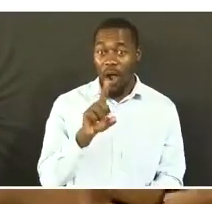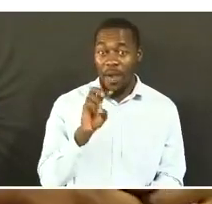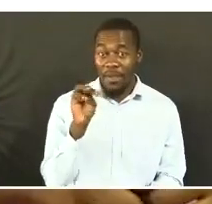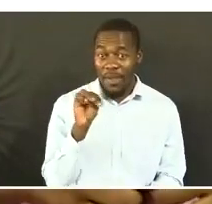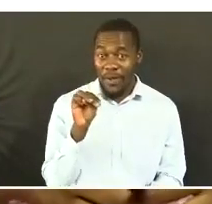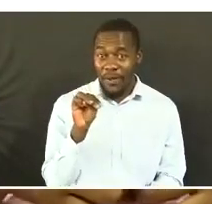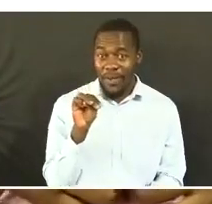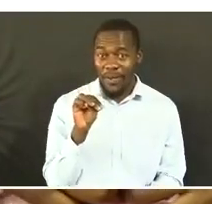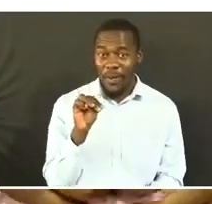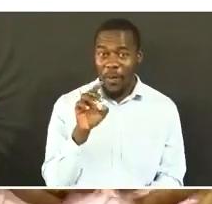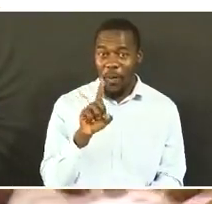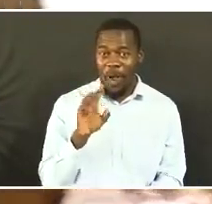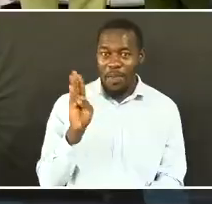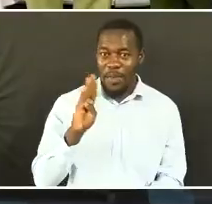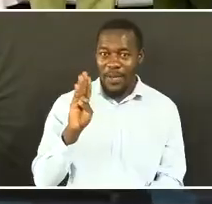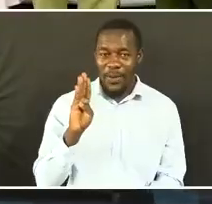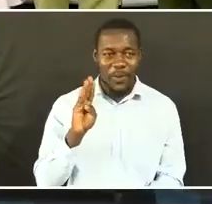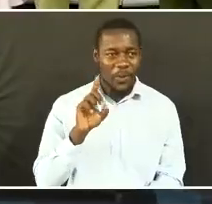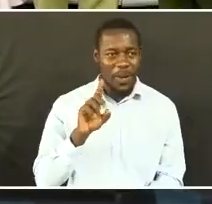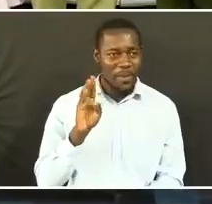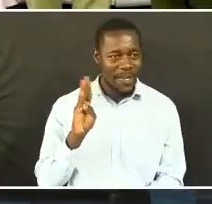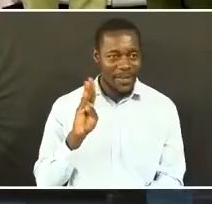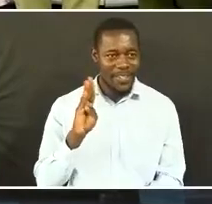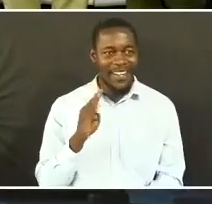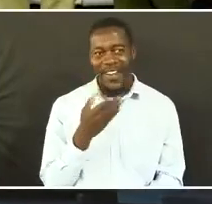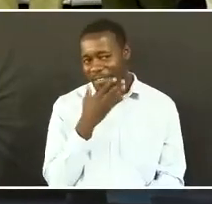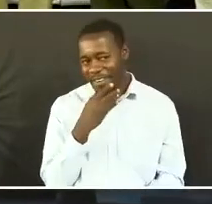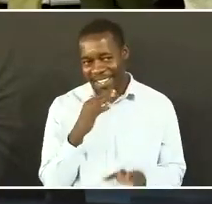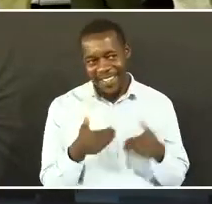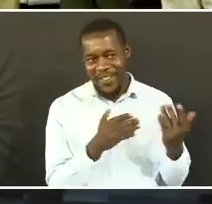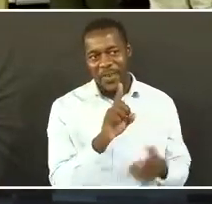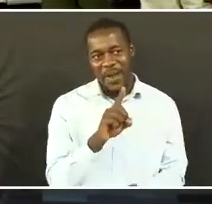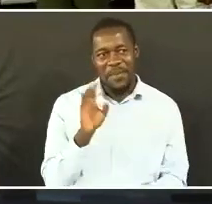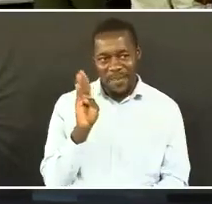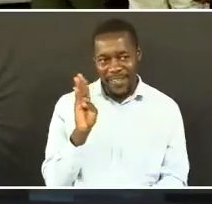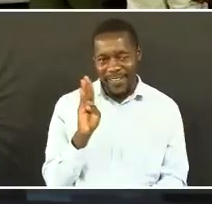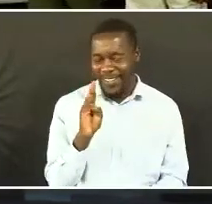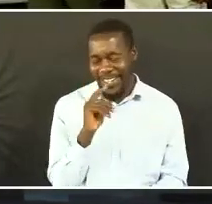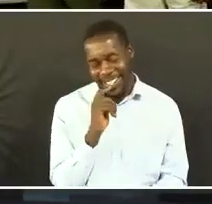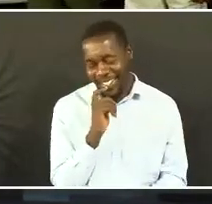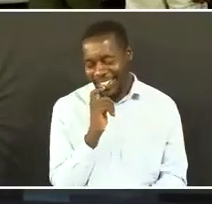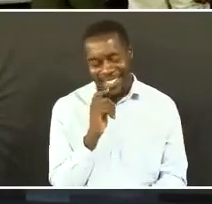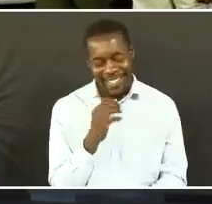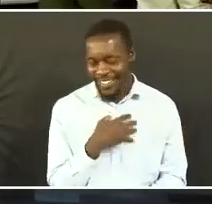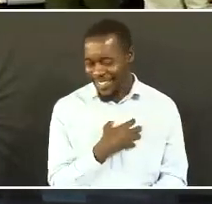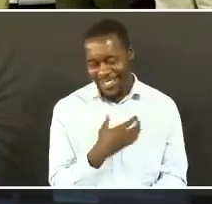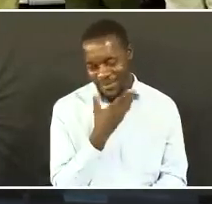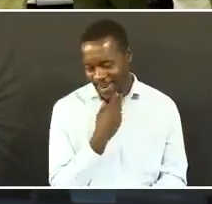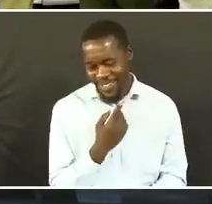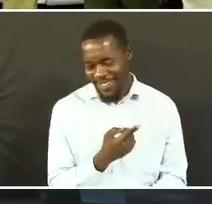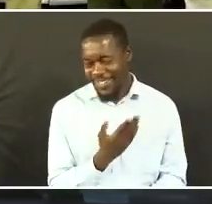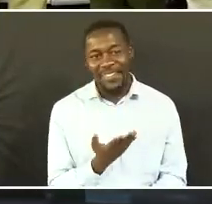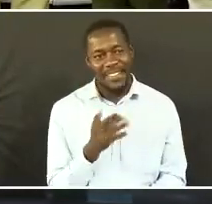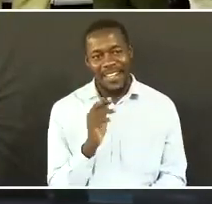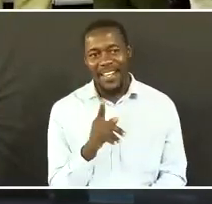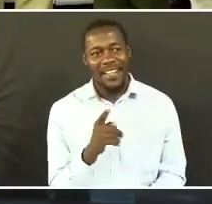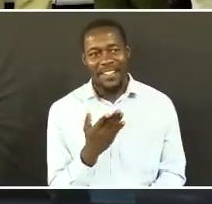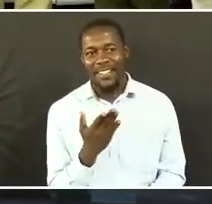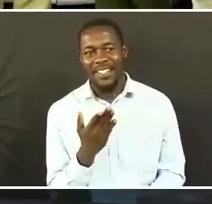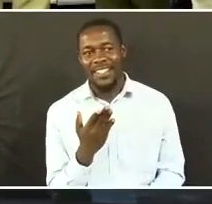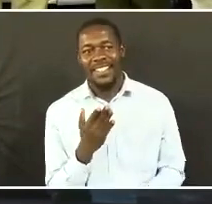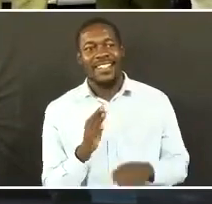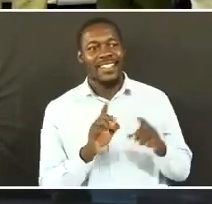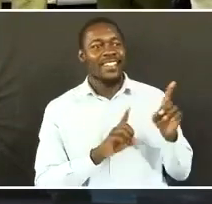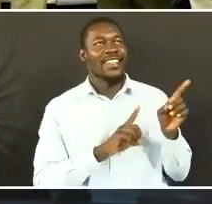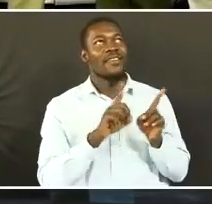1 billion. 1 billion. This was a rich guy who went to Mombasa with 1 billion. Okay. Okay, so he went to Mombasa with 1 billion, he